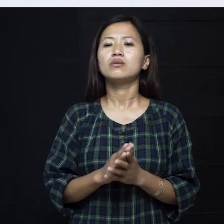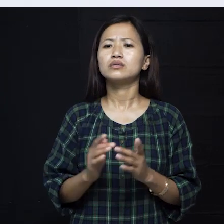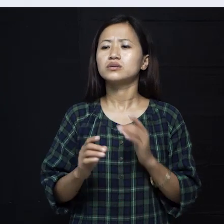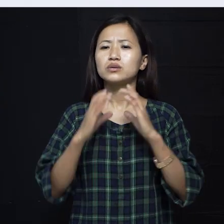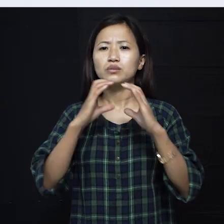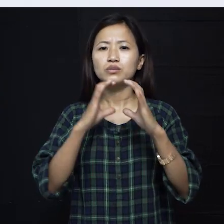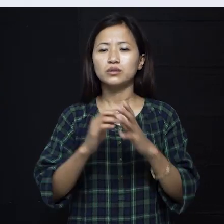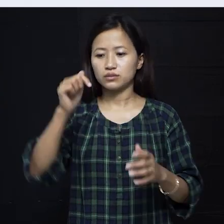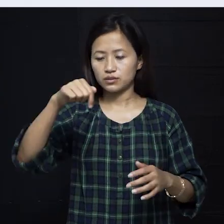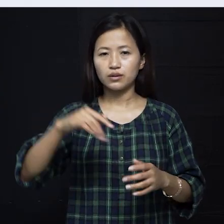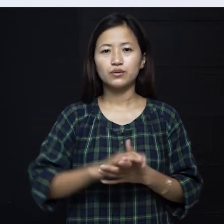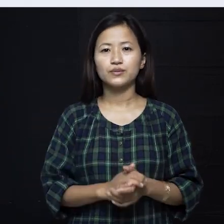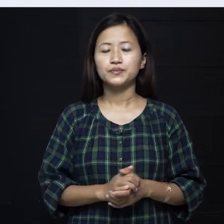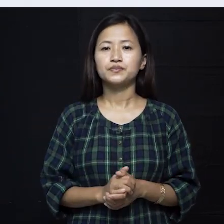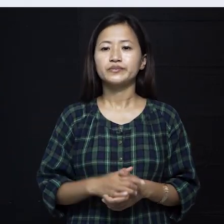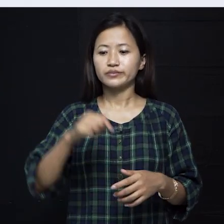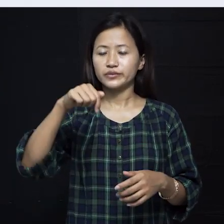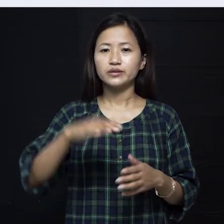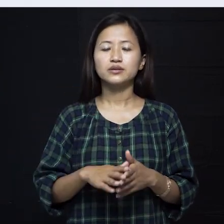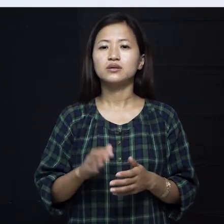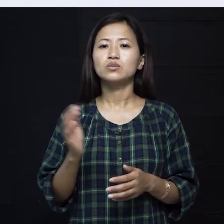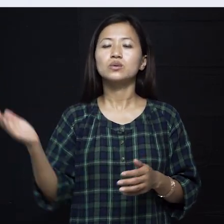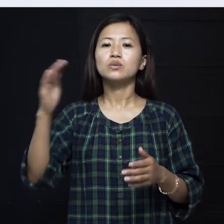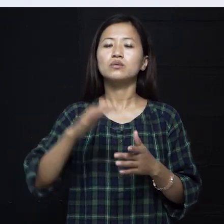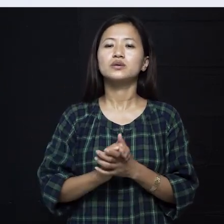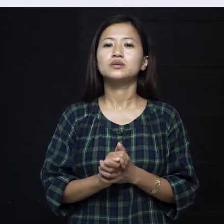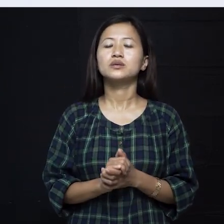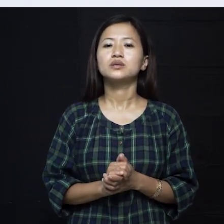to communicate now, okay? So these are called as the